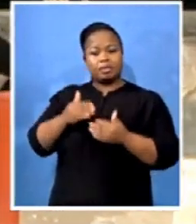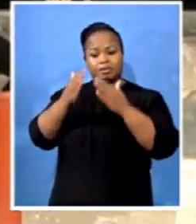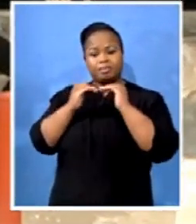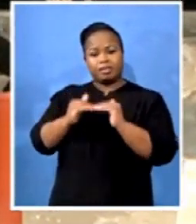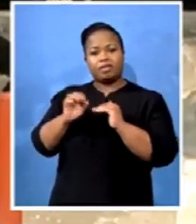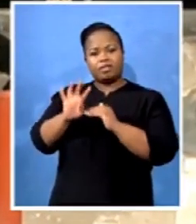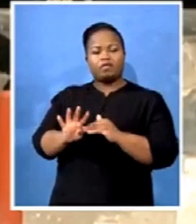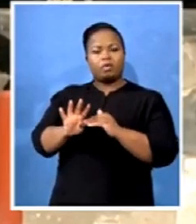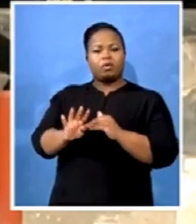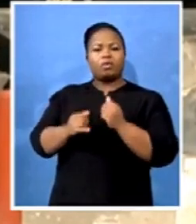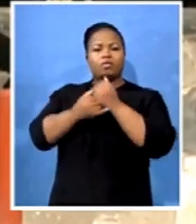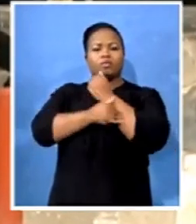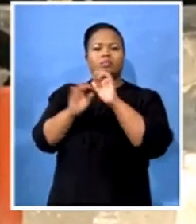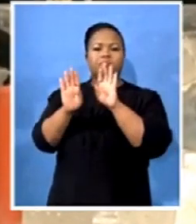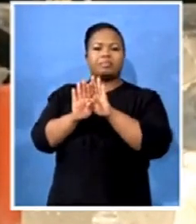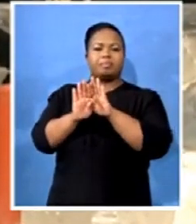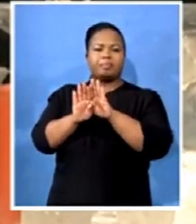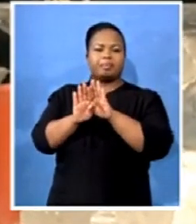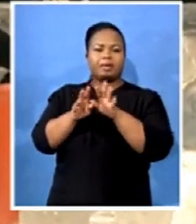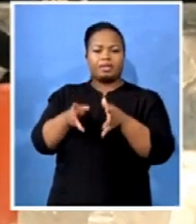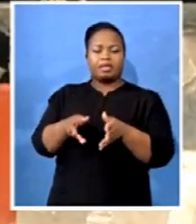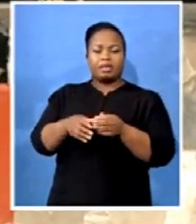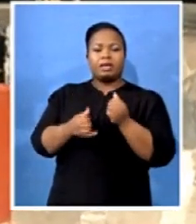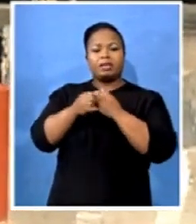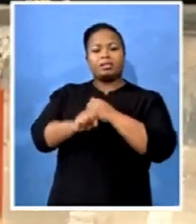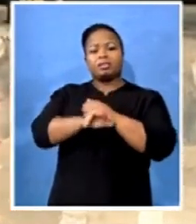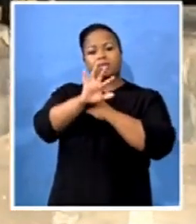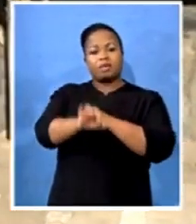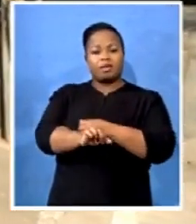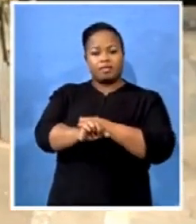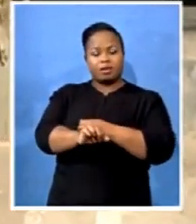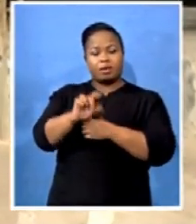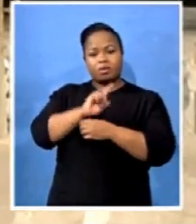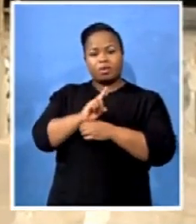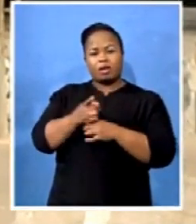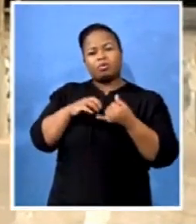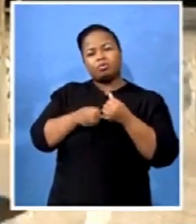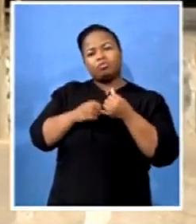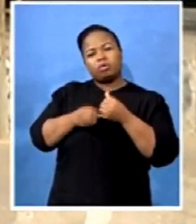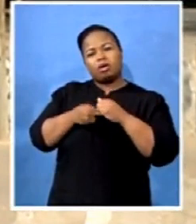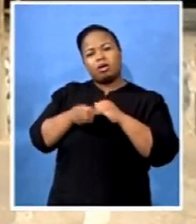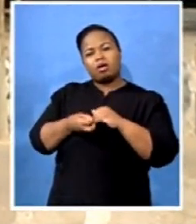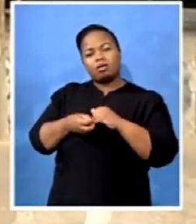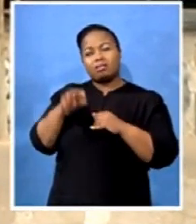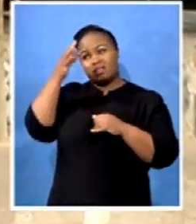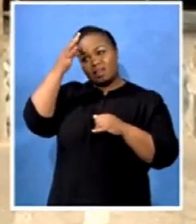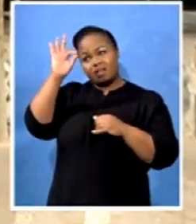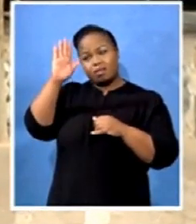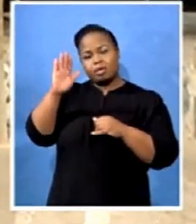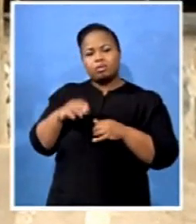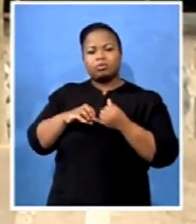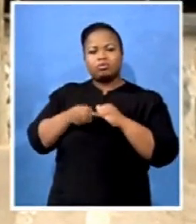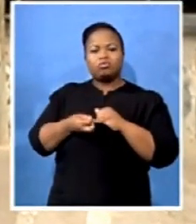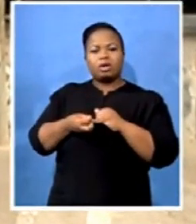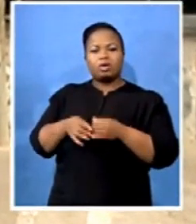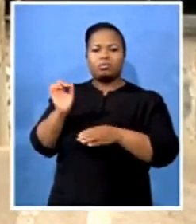lockdown here in the country, as the country is trying, by all means, the government is trying to combat the spread of COVID-19. I will